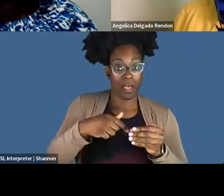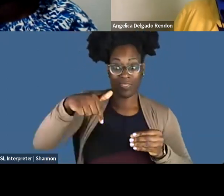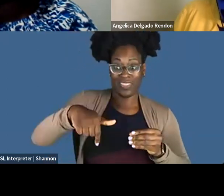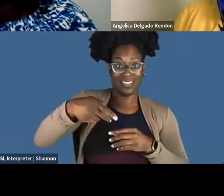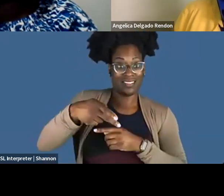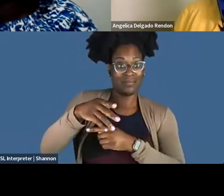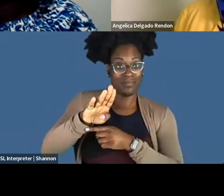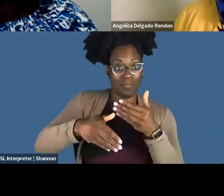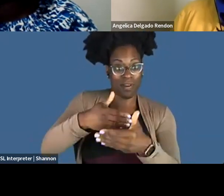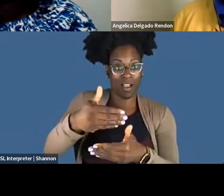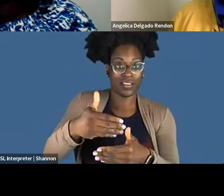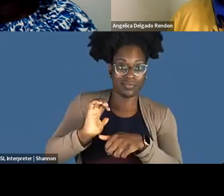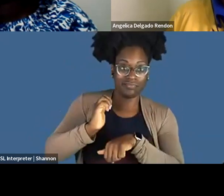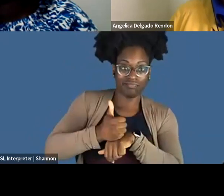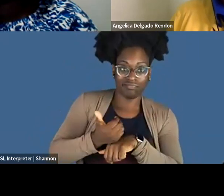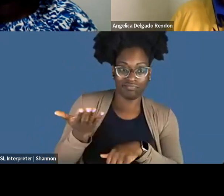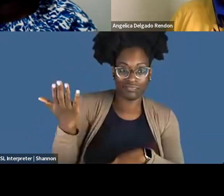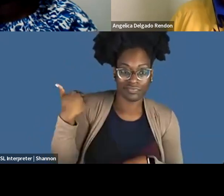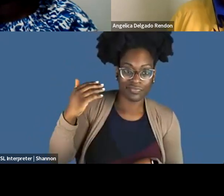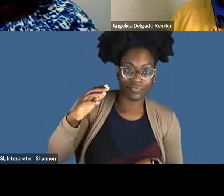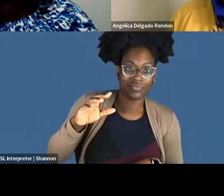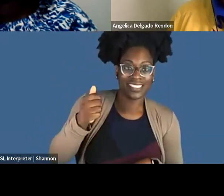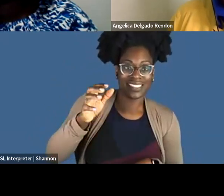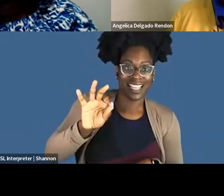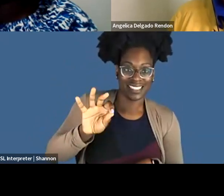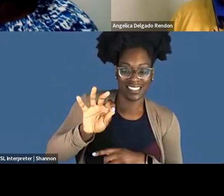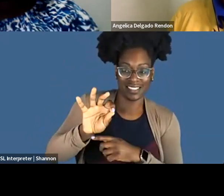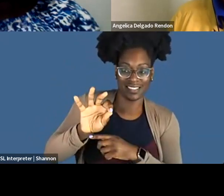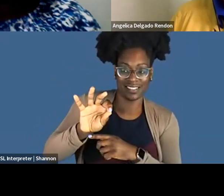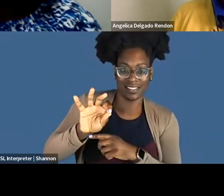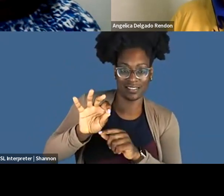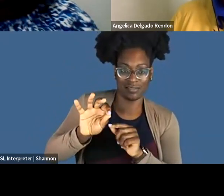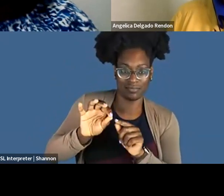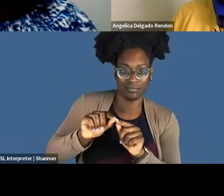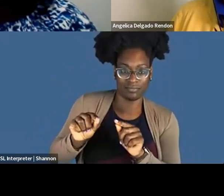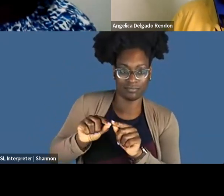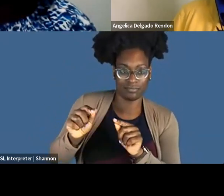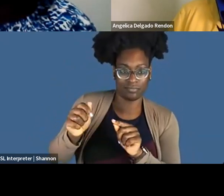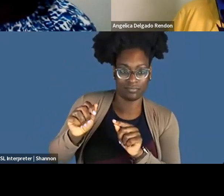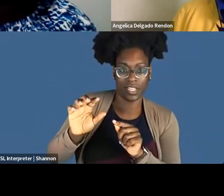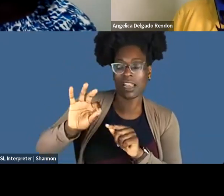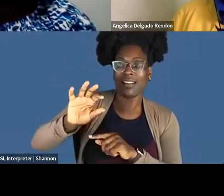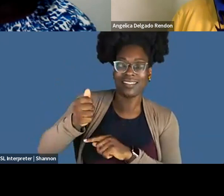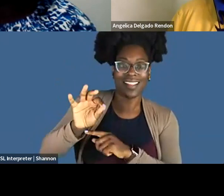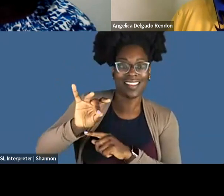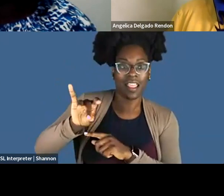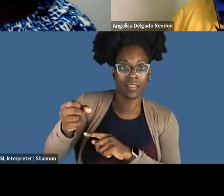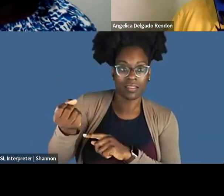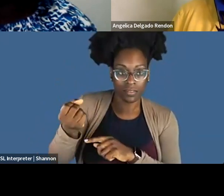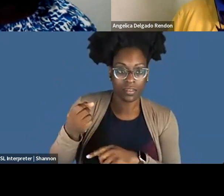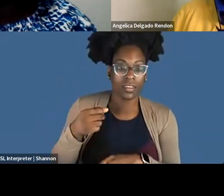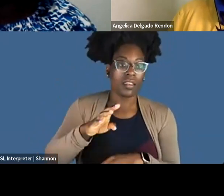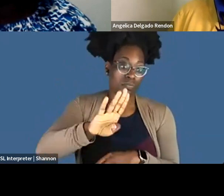1980s. But I realized that I was doing it, and I was doing it partly with Dr. Alan Wells, who's here in